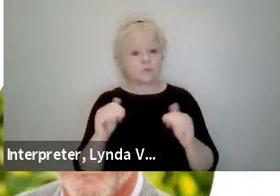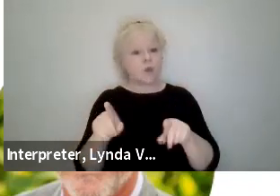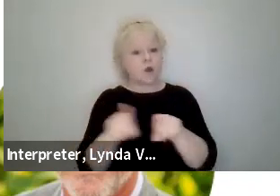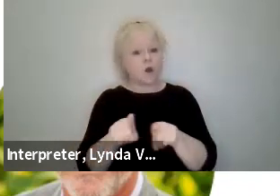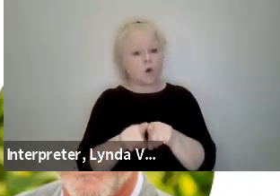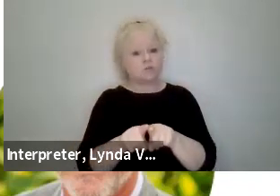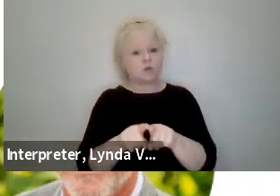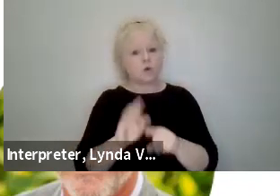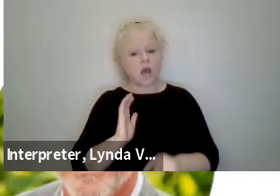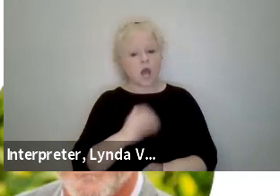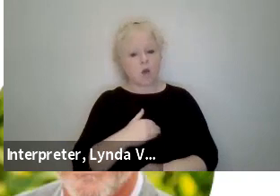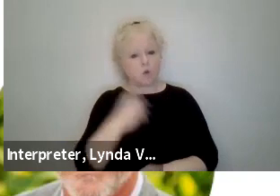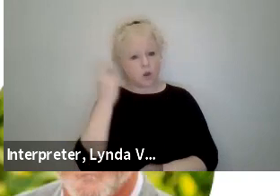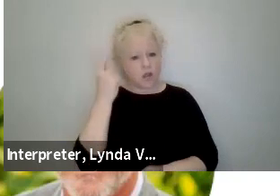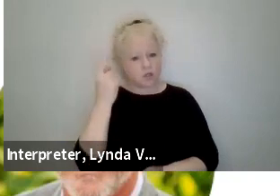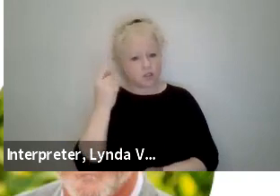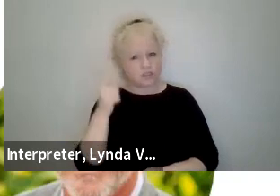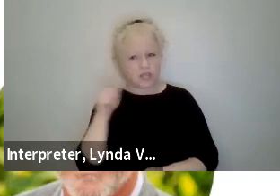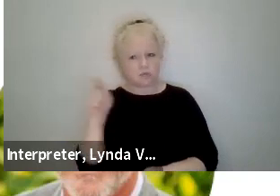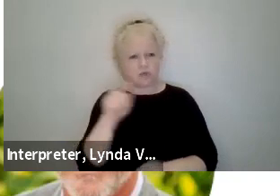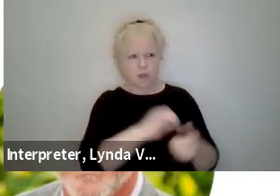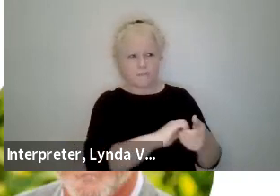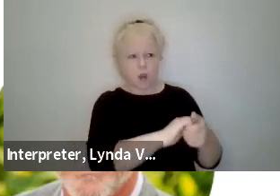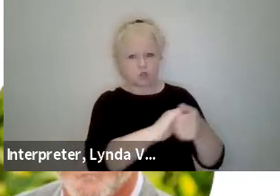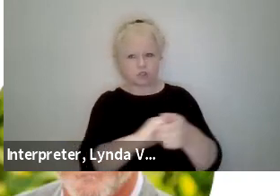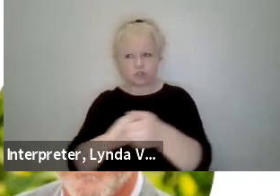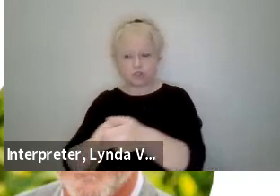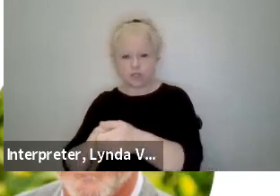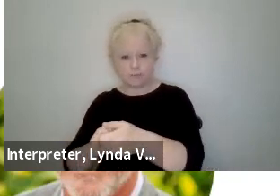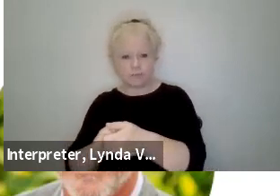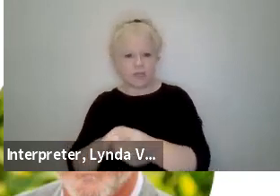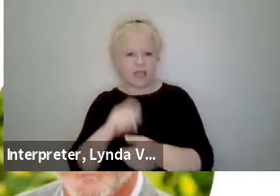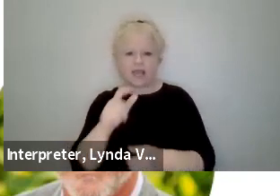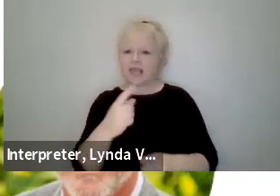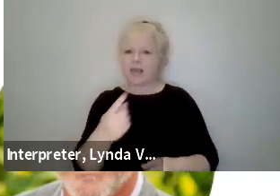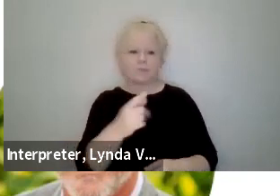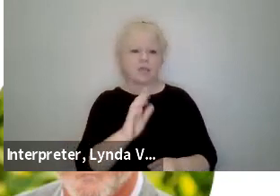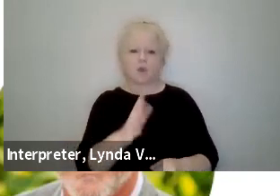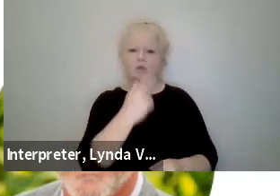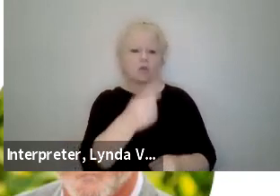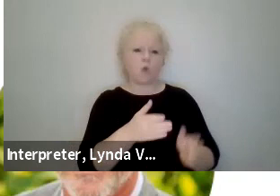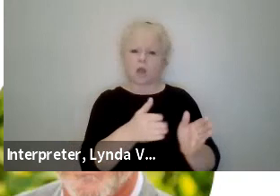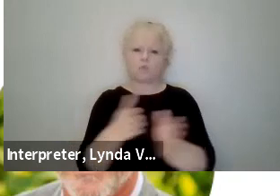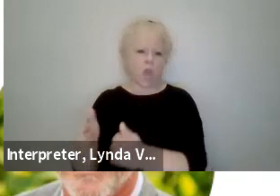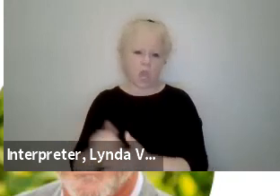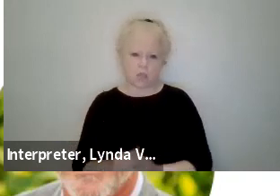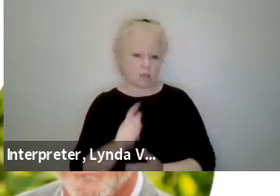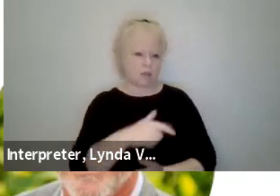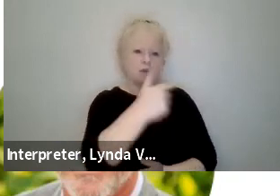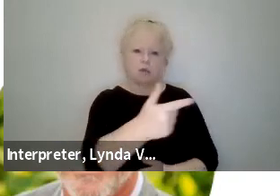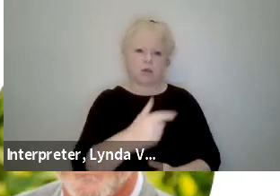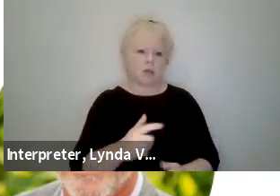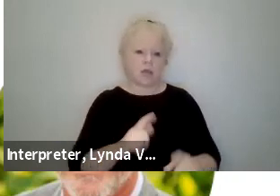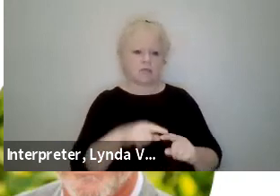deep understanding that these partnerships can't be one way. They have to, the partnership really has